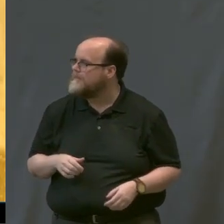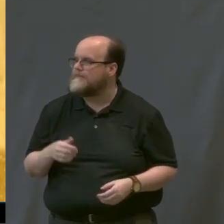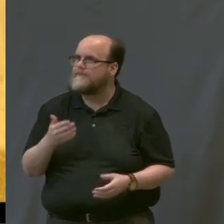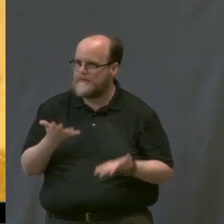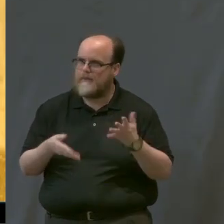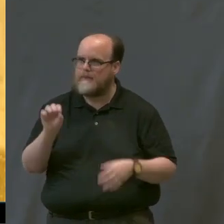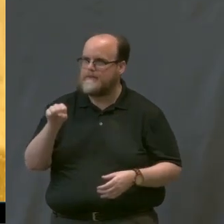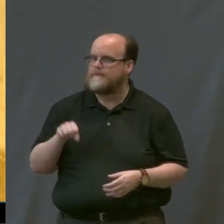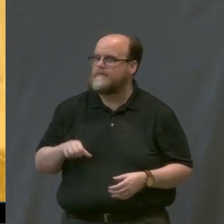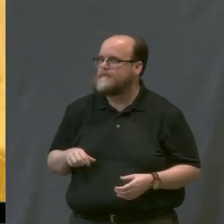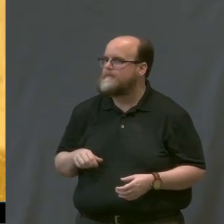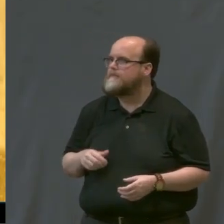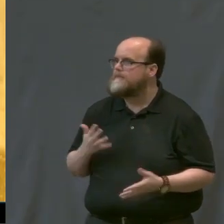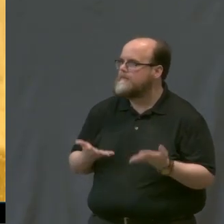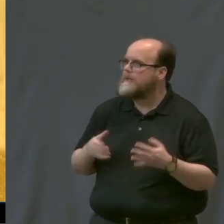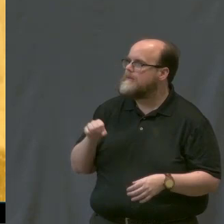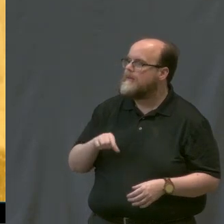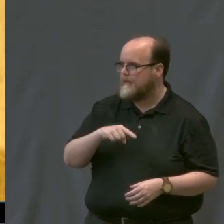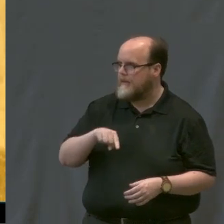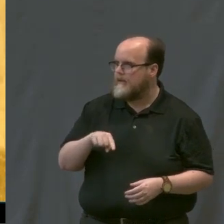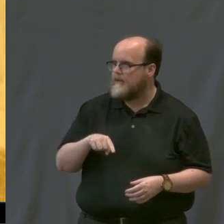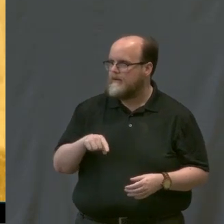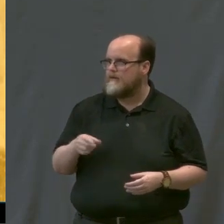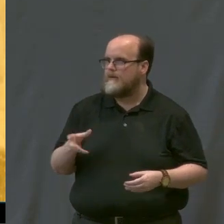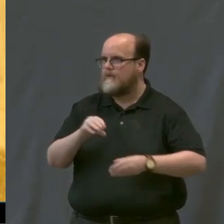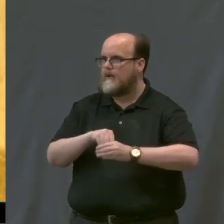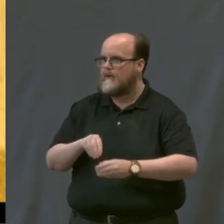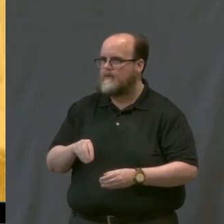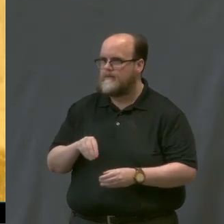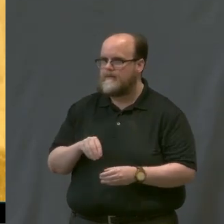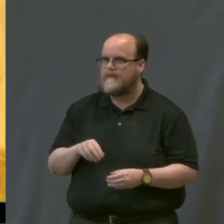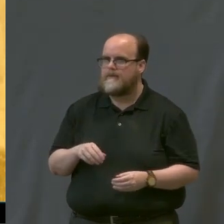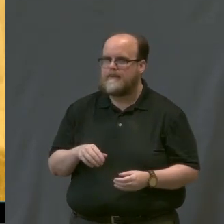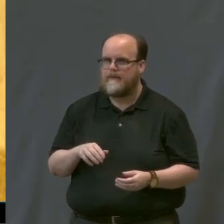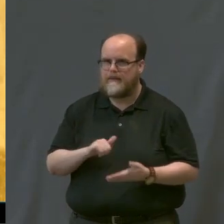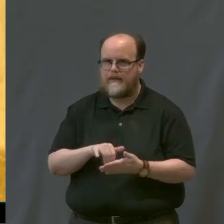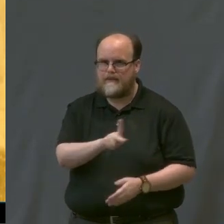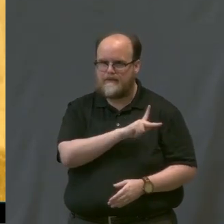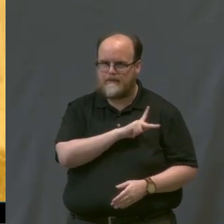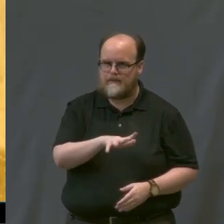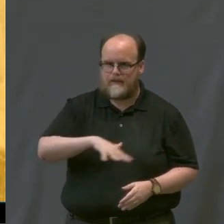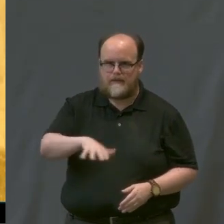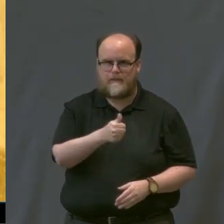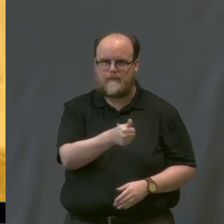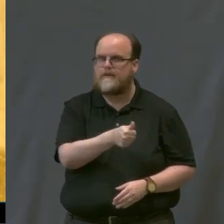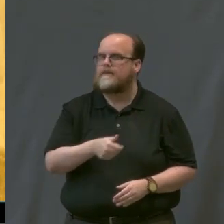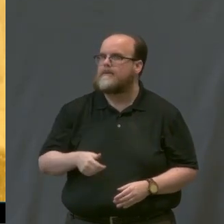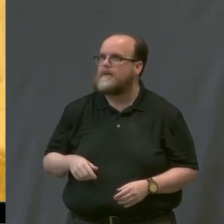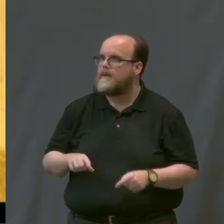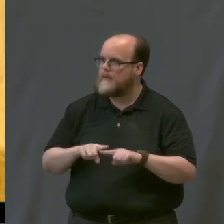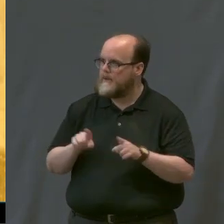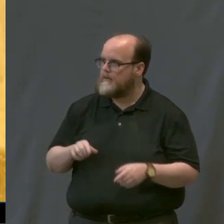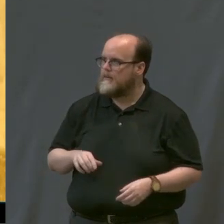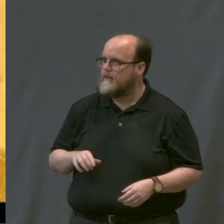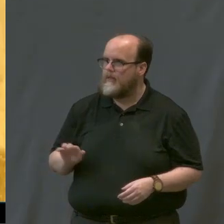Probably. Probably so, because they were probably part of the empire themselves. But